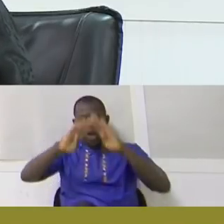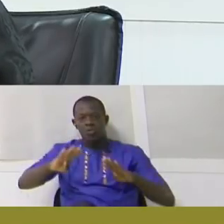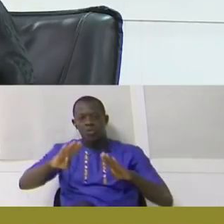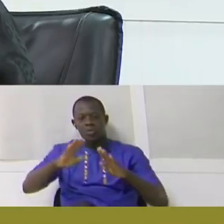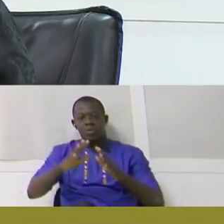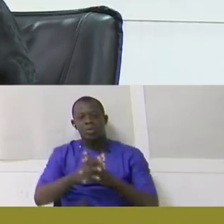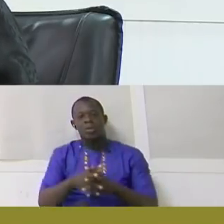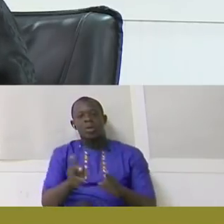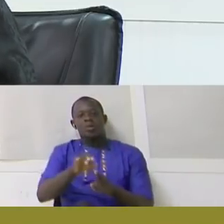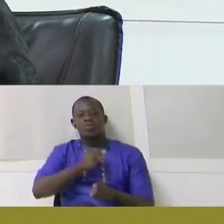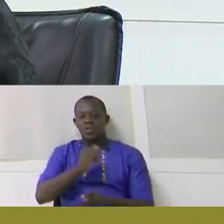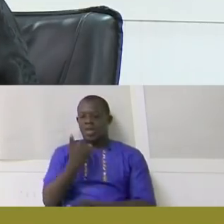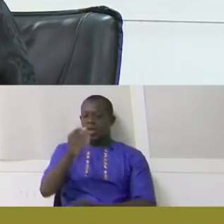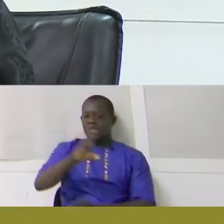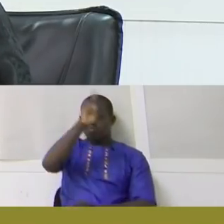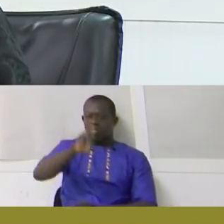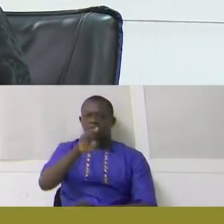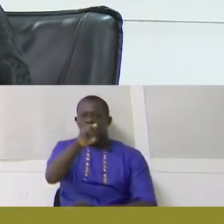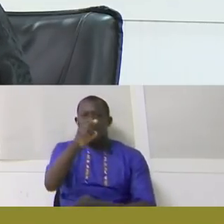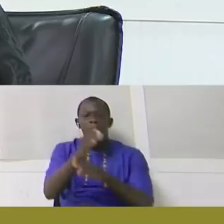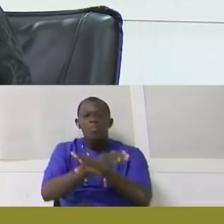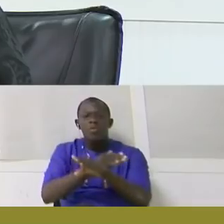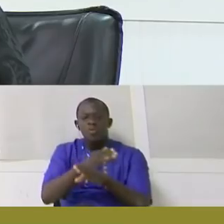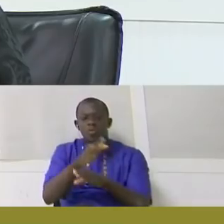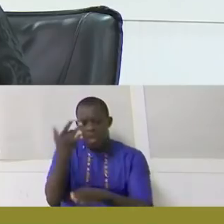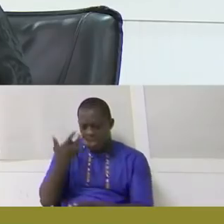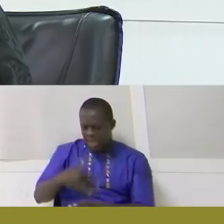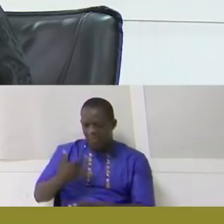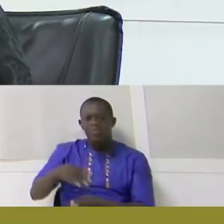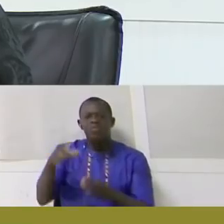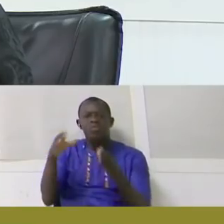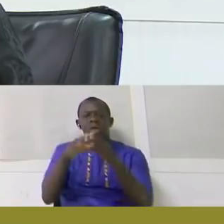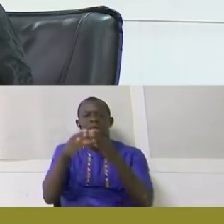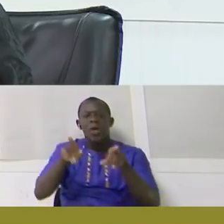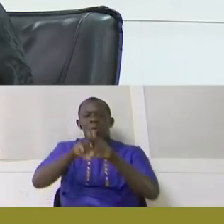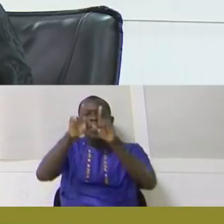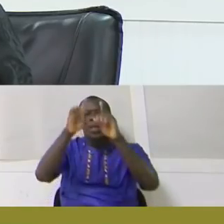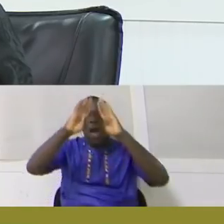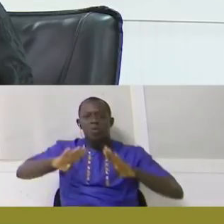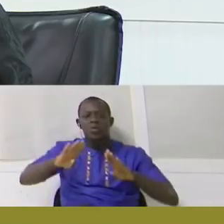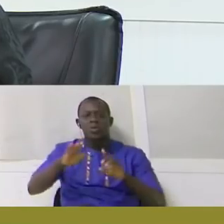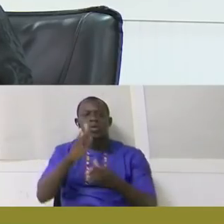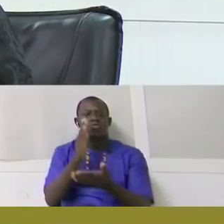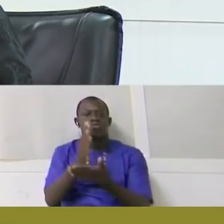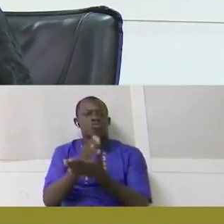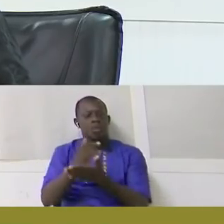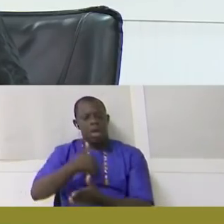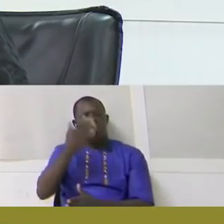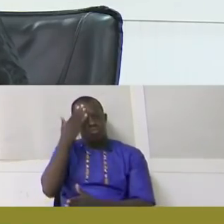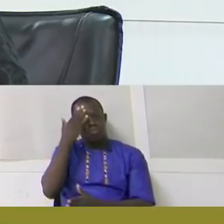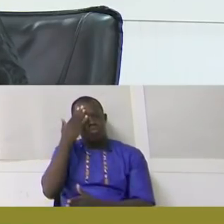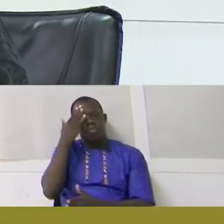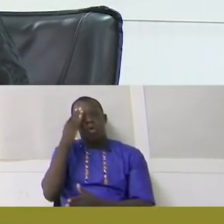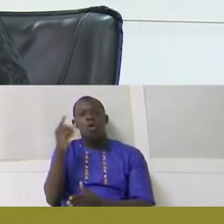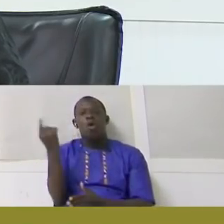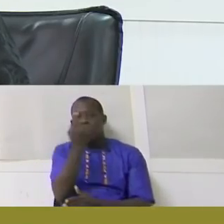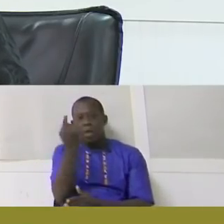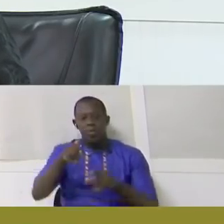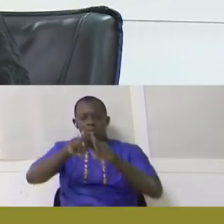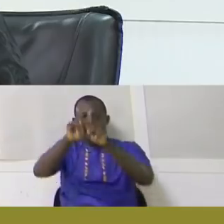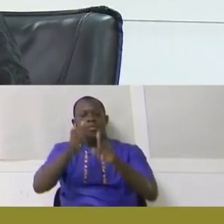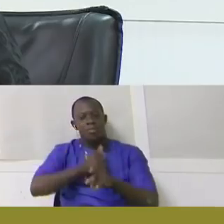into the room, he first asked me, with whom are you living with here? And God knows